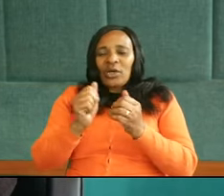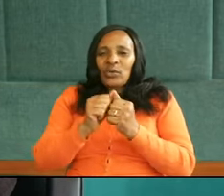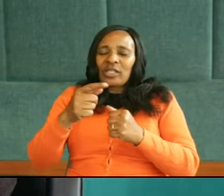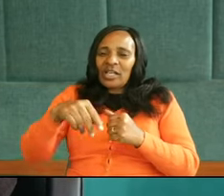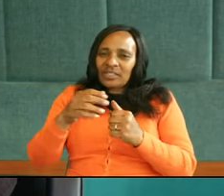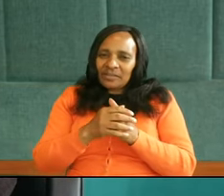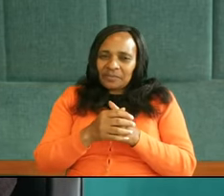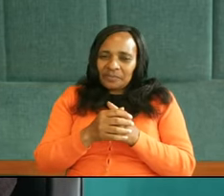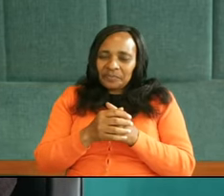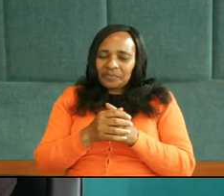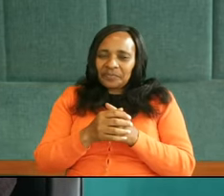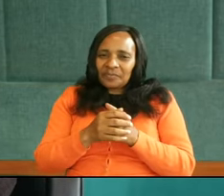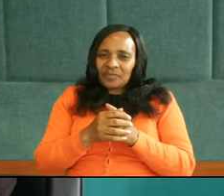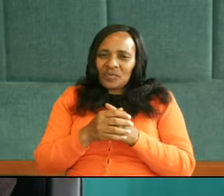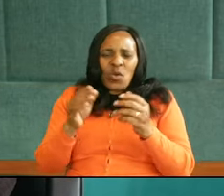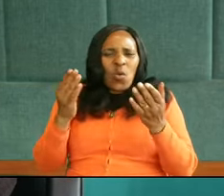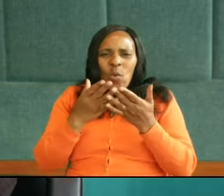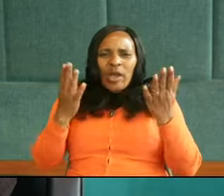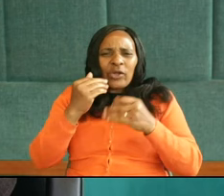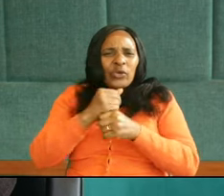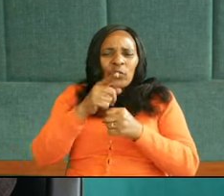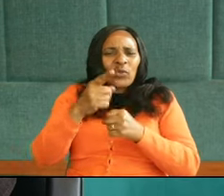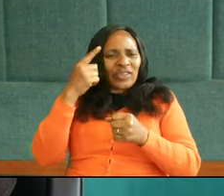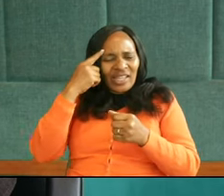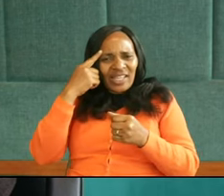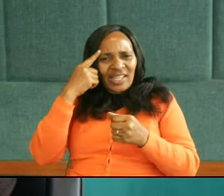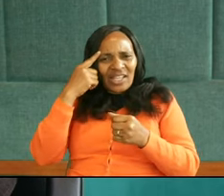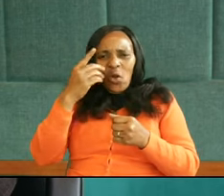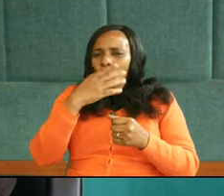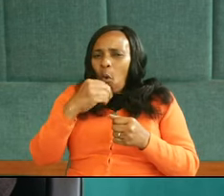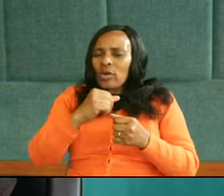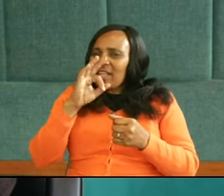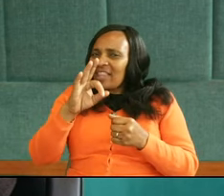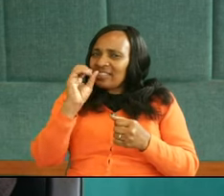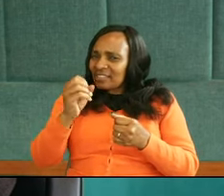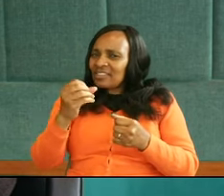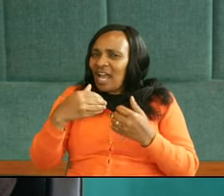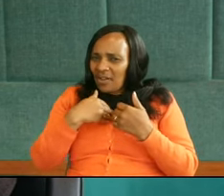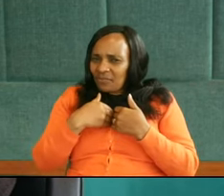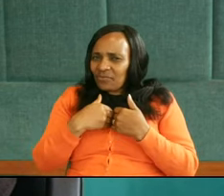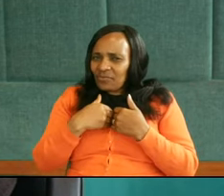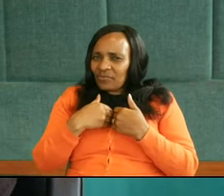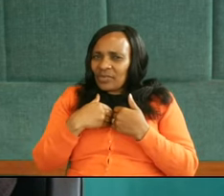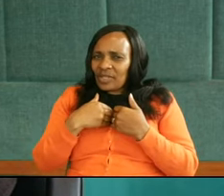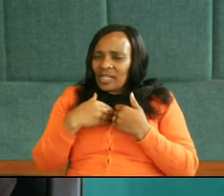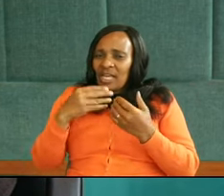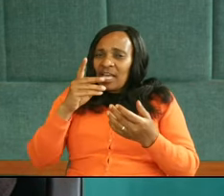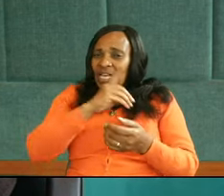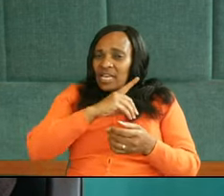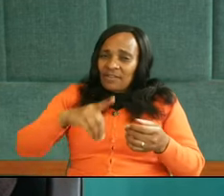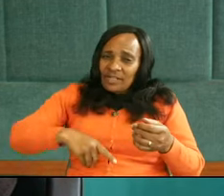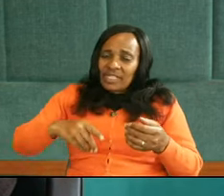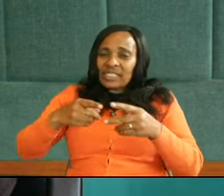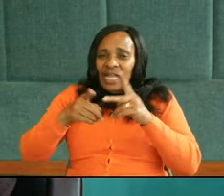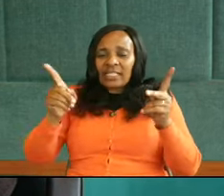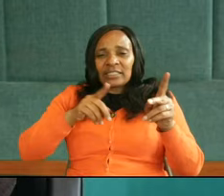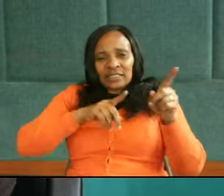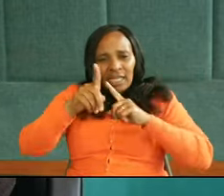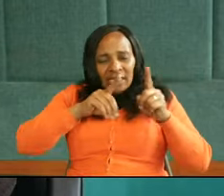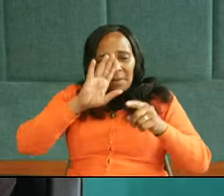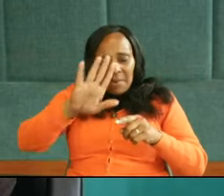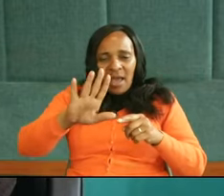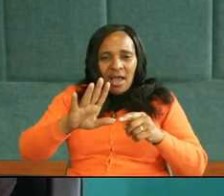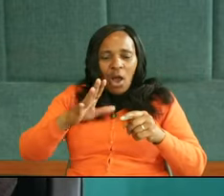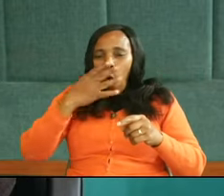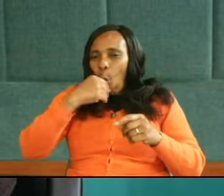that. Where do you think you're going to be at the age of 30? David began his journey at the age of 30. Most of